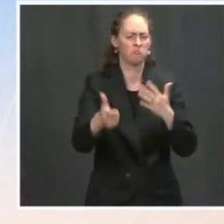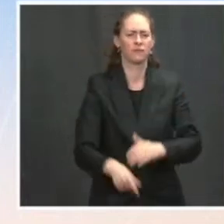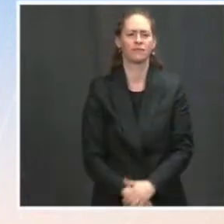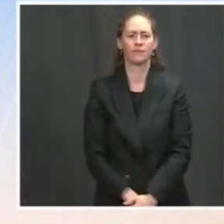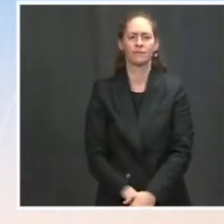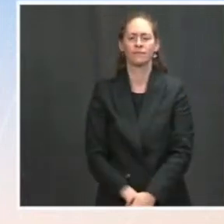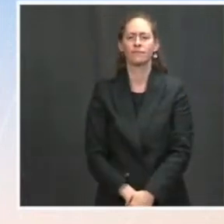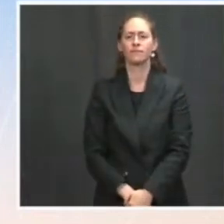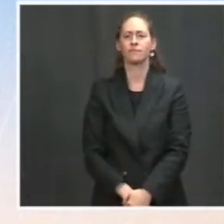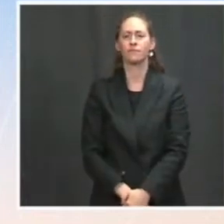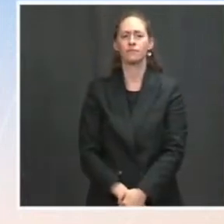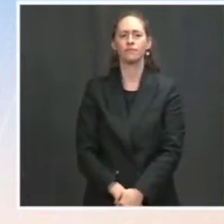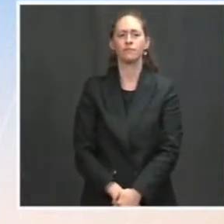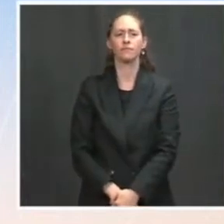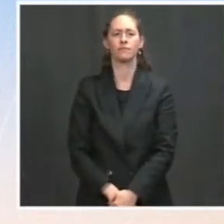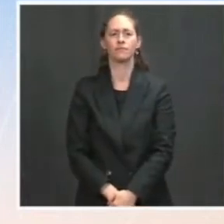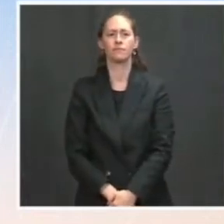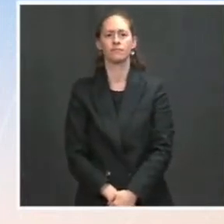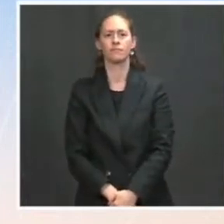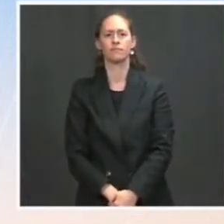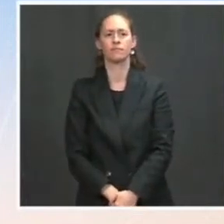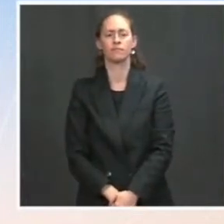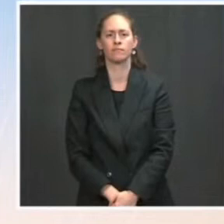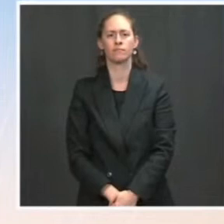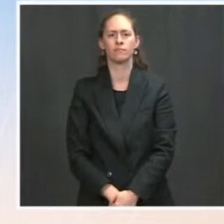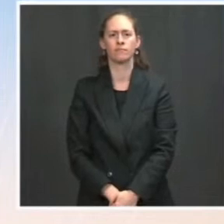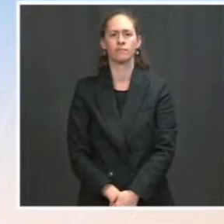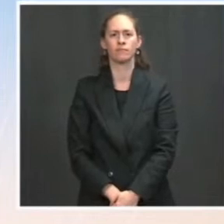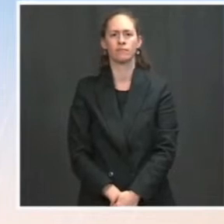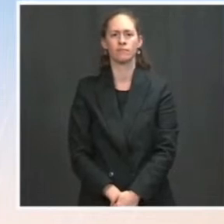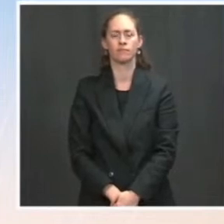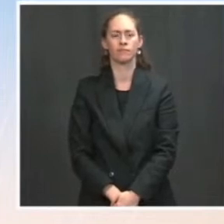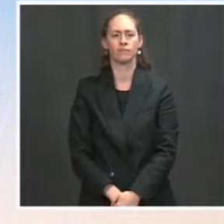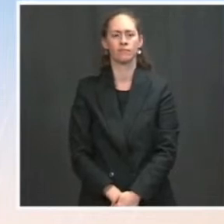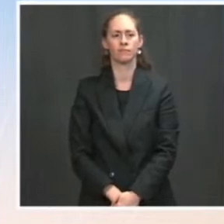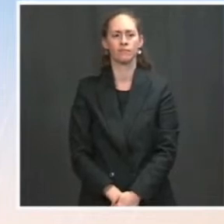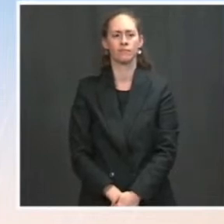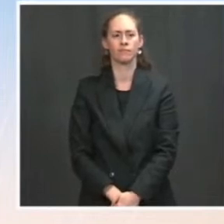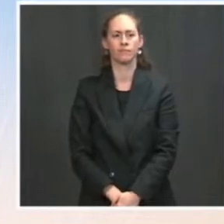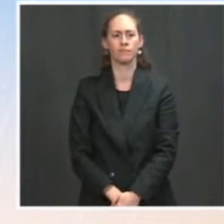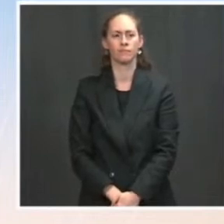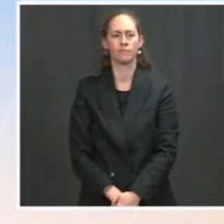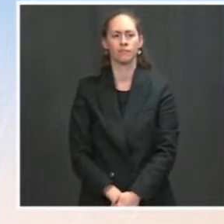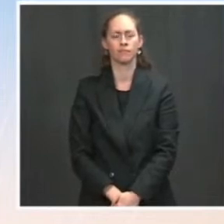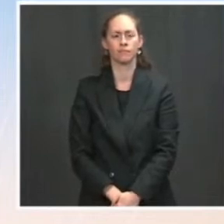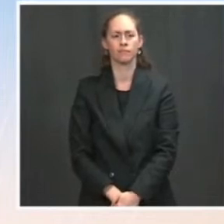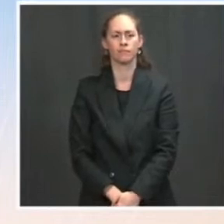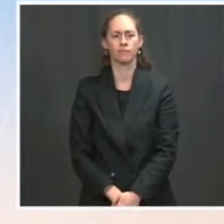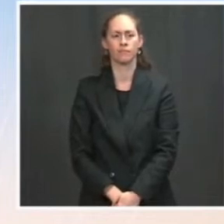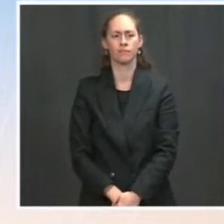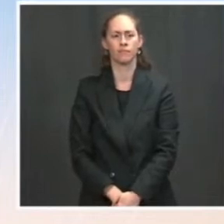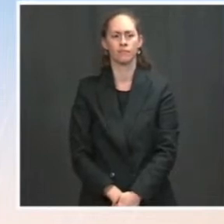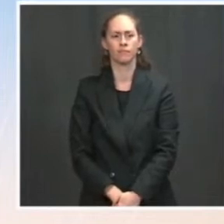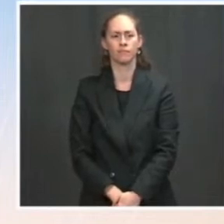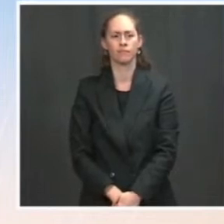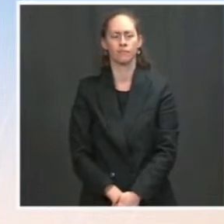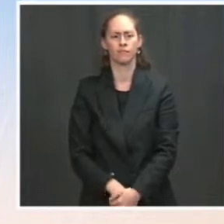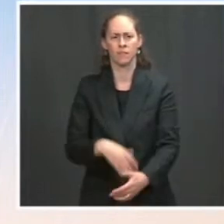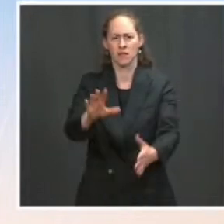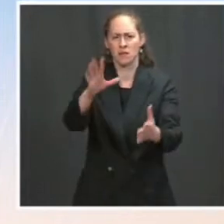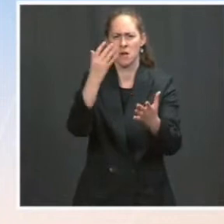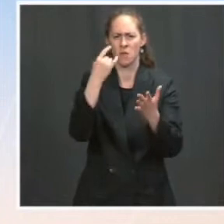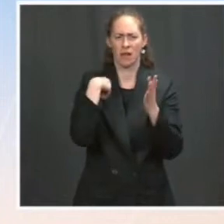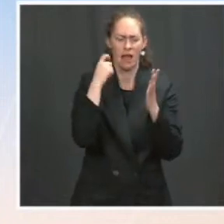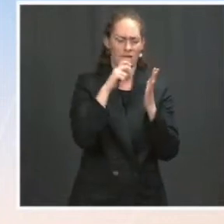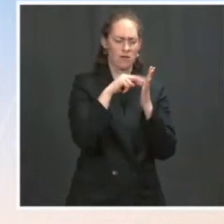Let's see here. Let me work to get that to you shortly after if I don't have it available